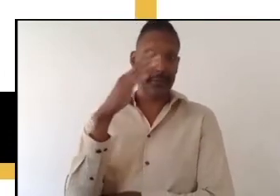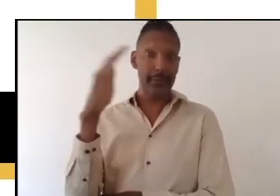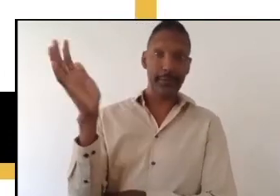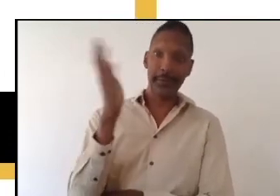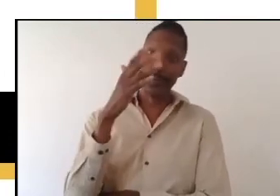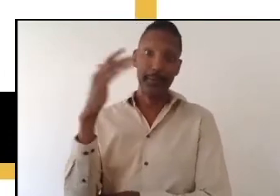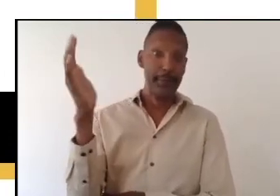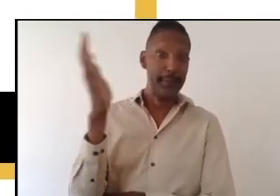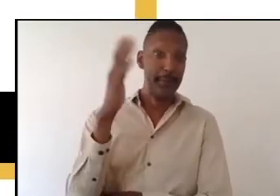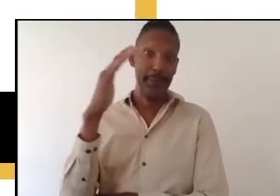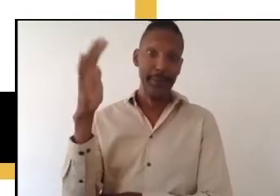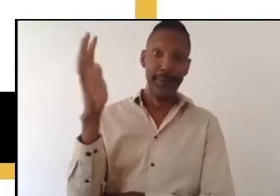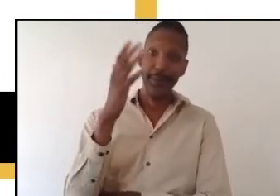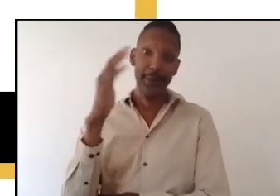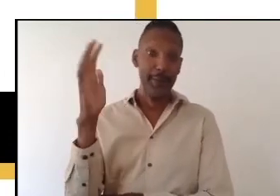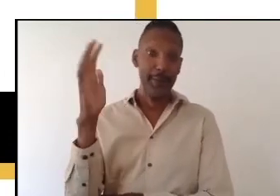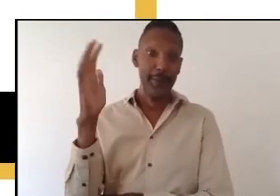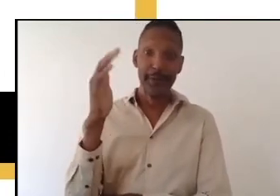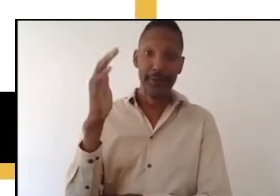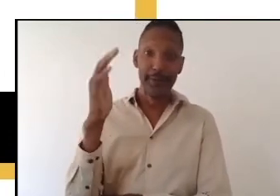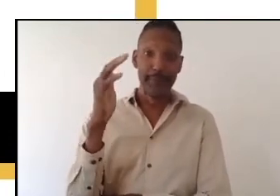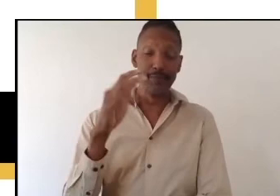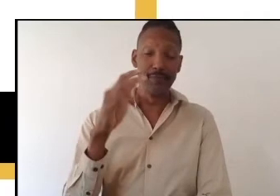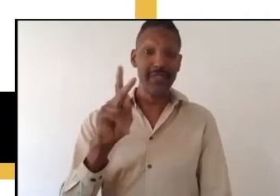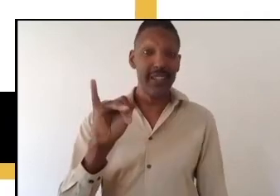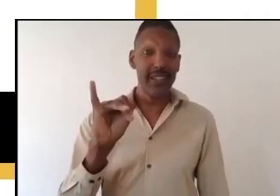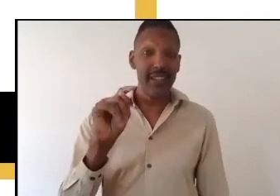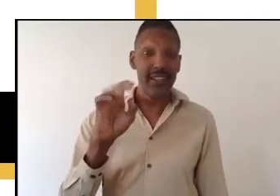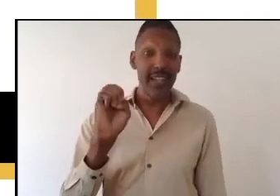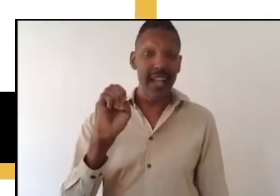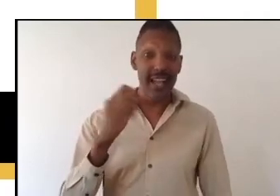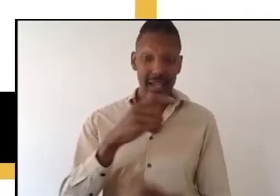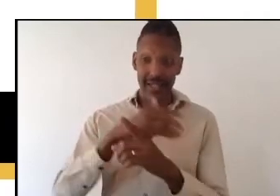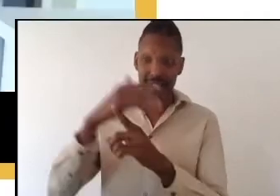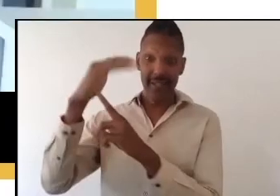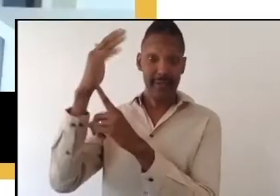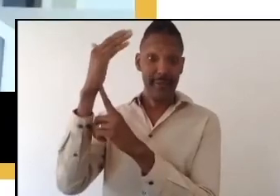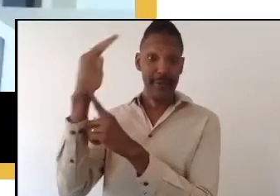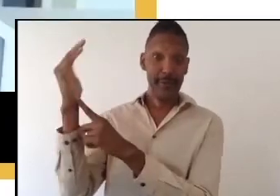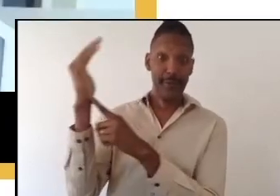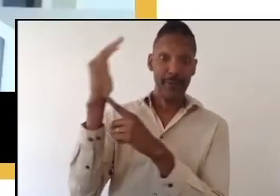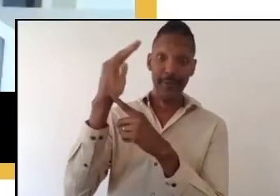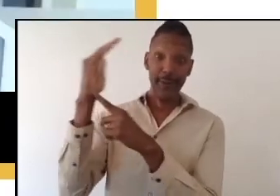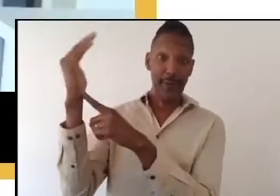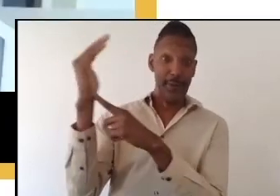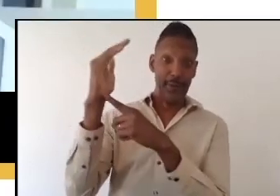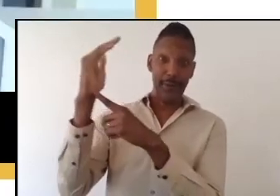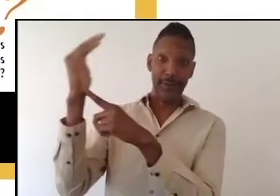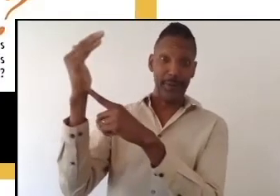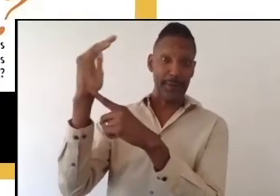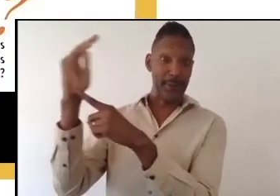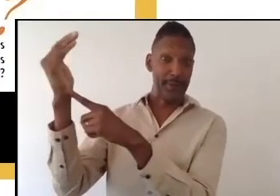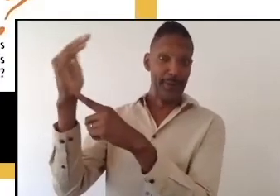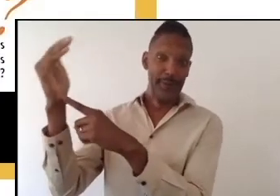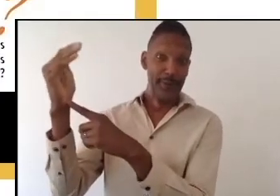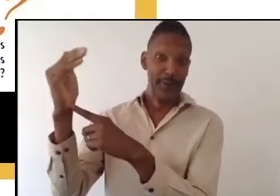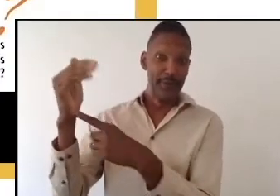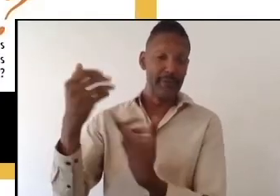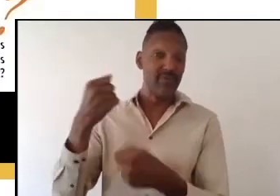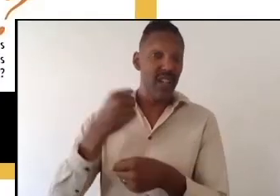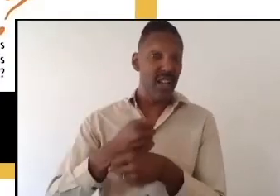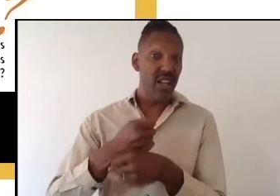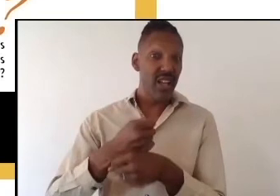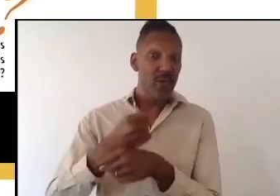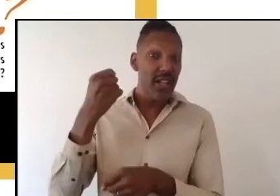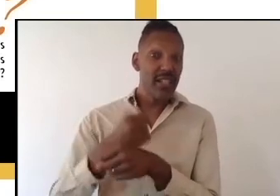tree shake. A kite stays in the air. I love this one. An